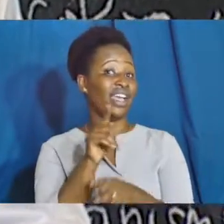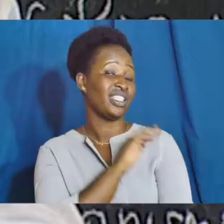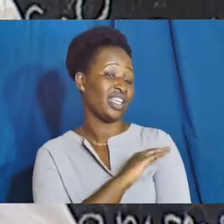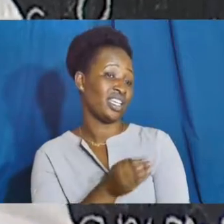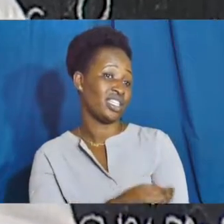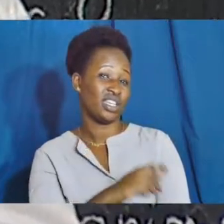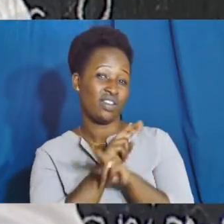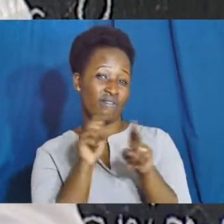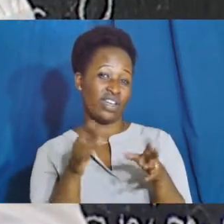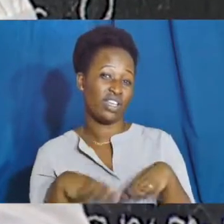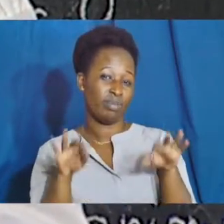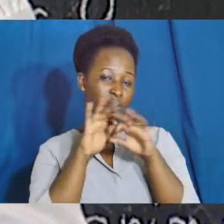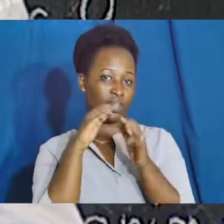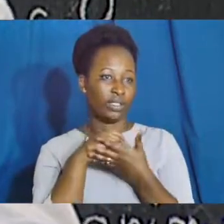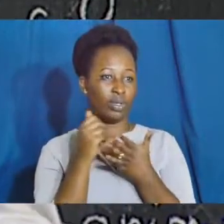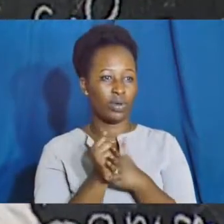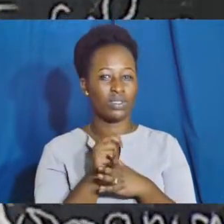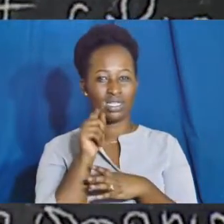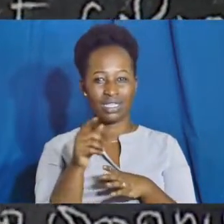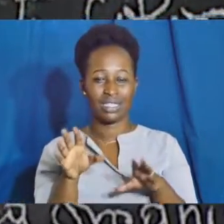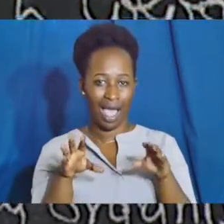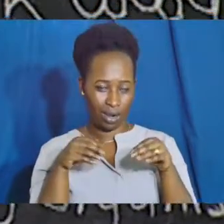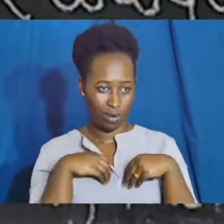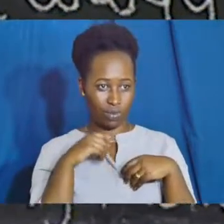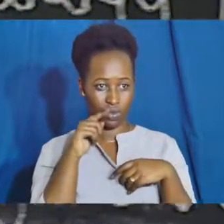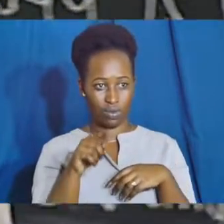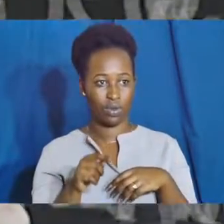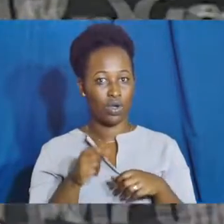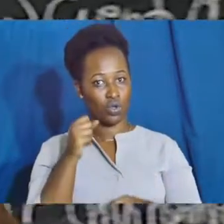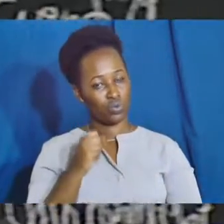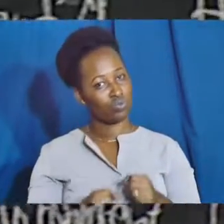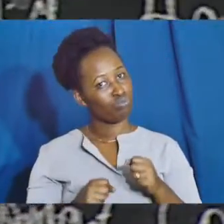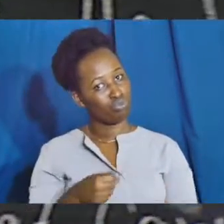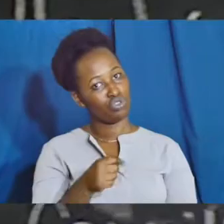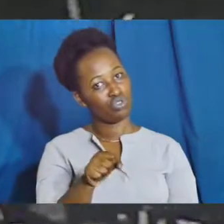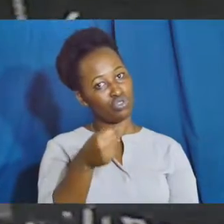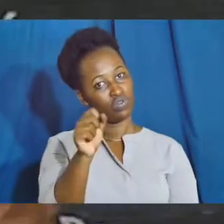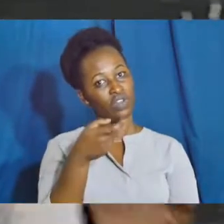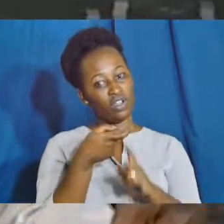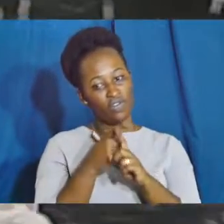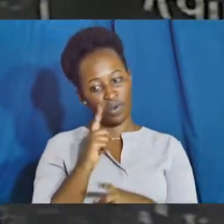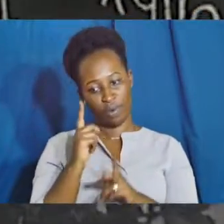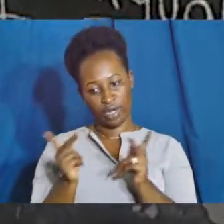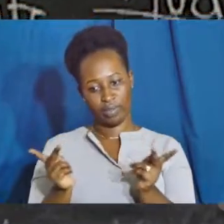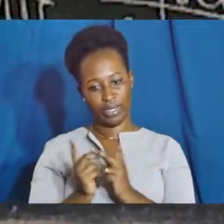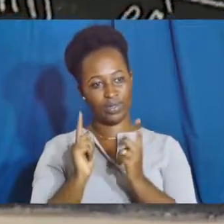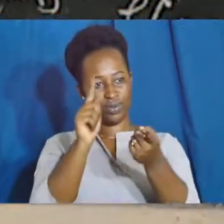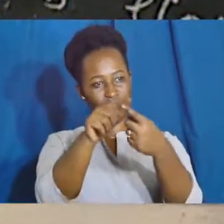energy is very important because it allows you to move from one place to